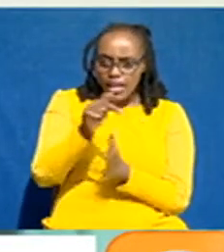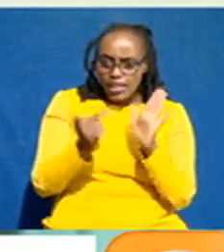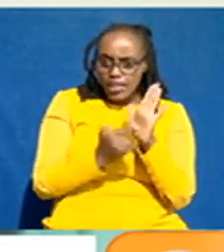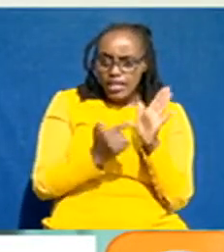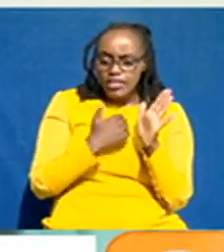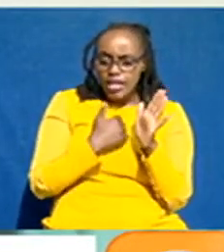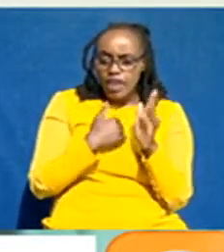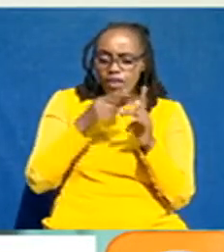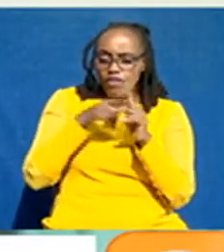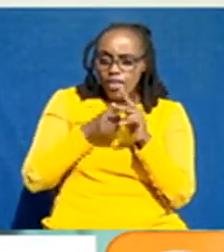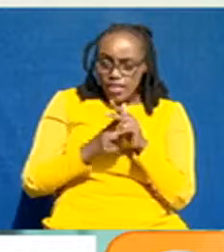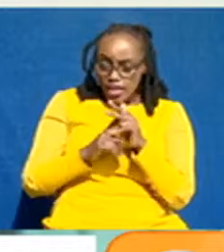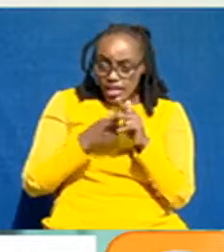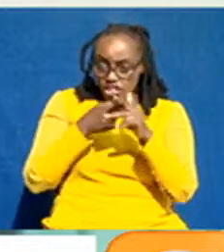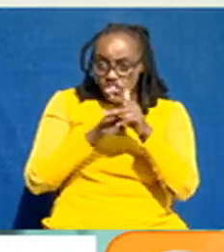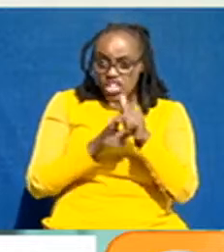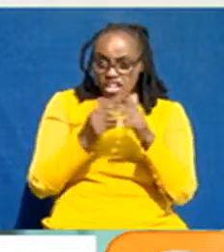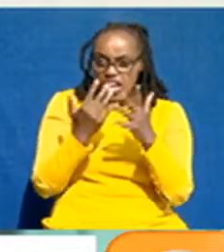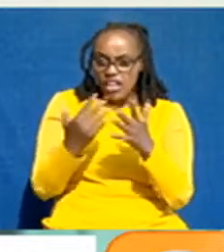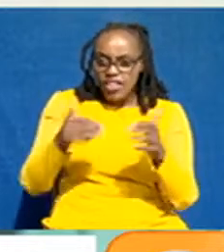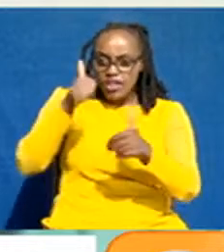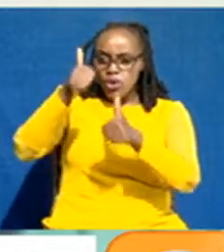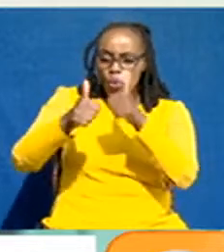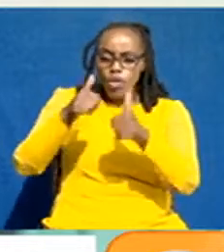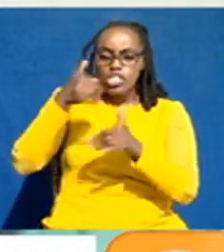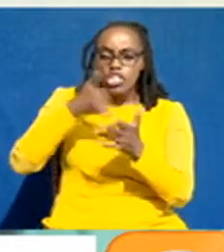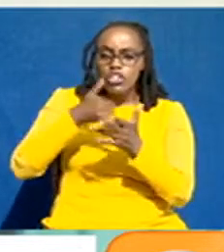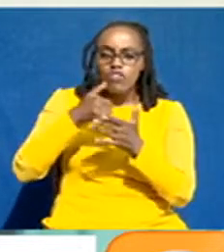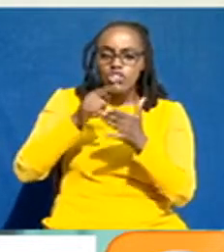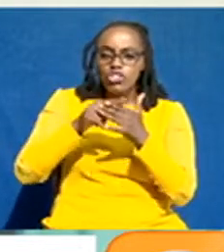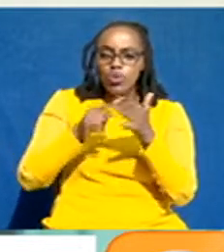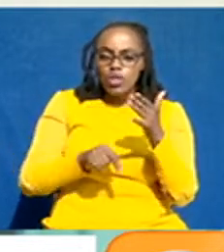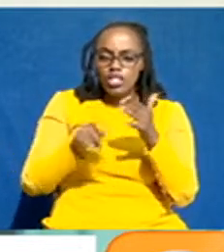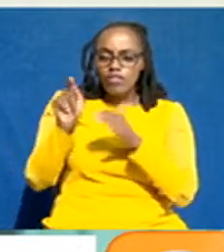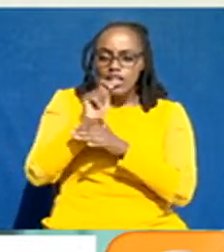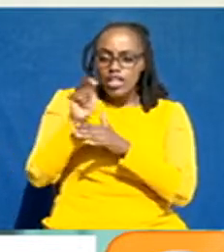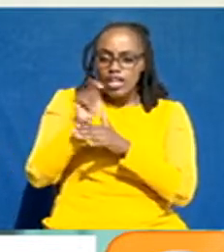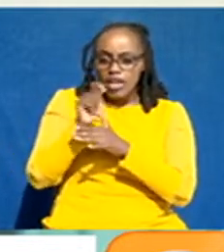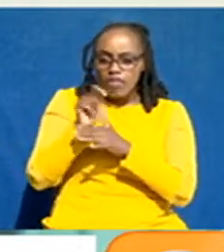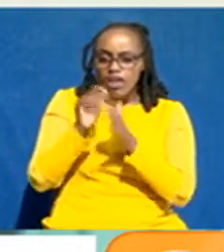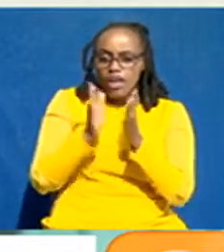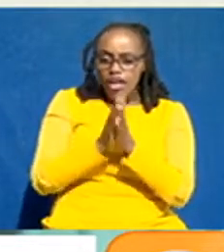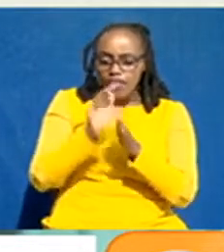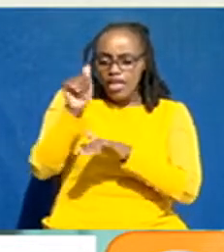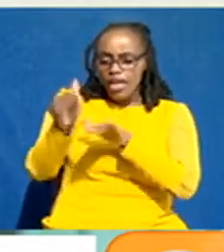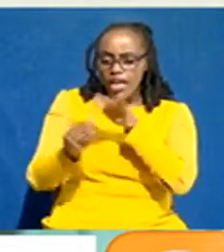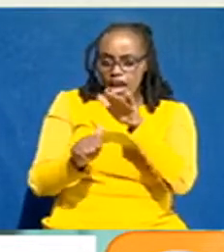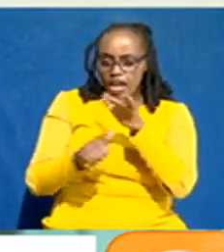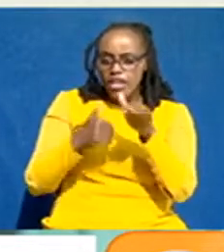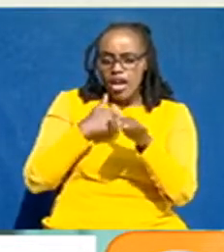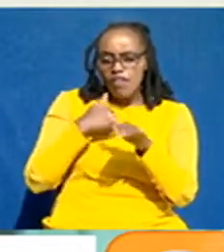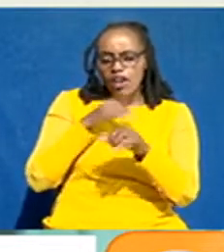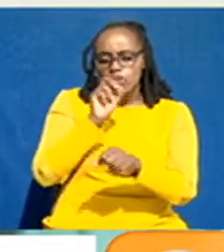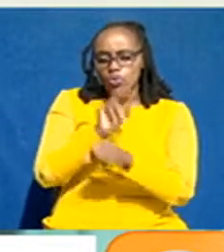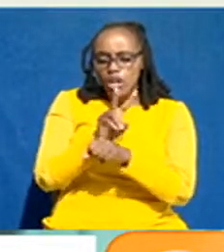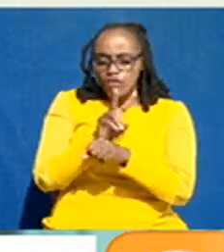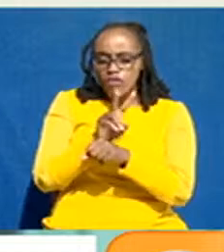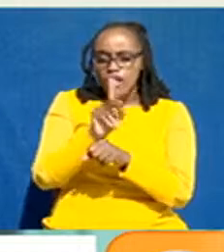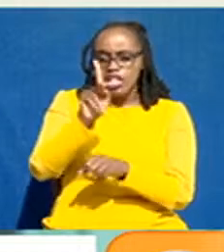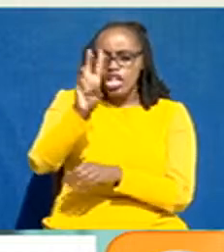is an engineering marvel. It involved drilling and blasting underground for about 12 kilometers.